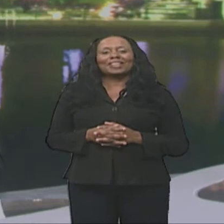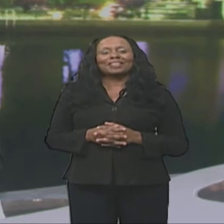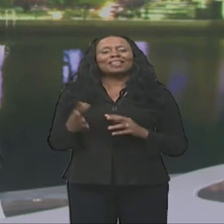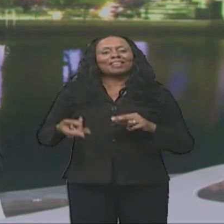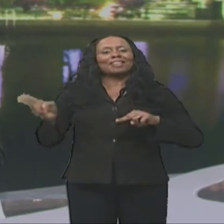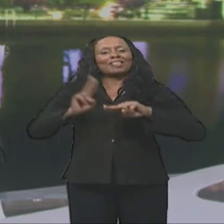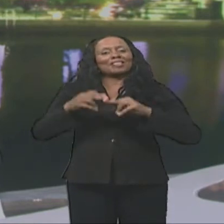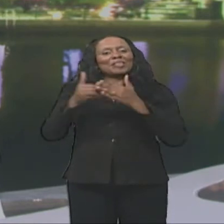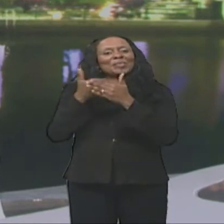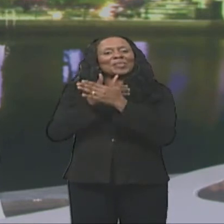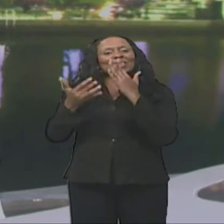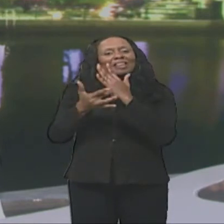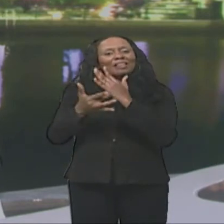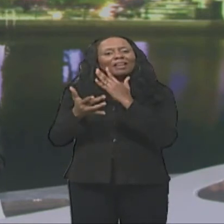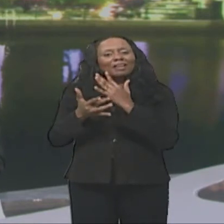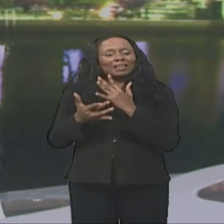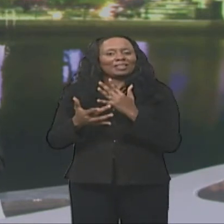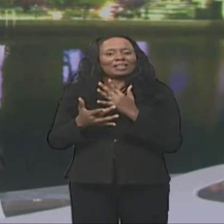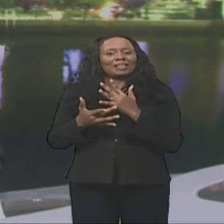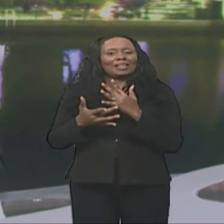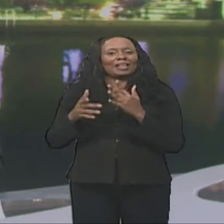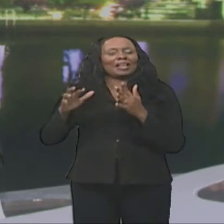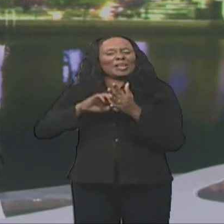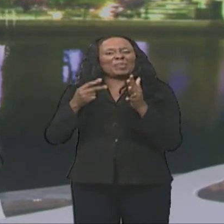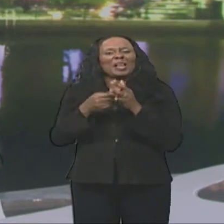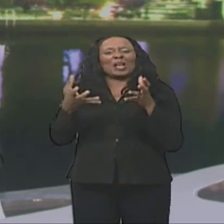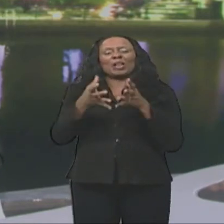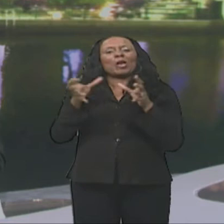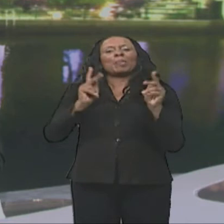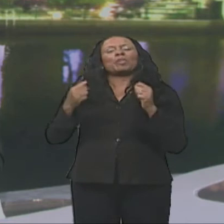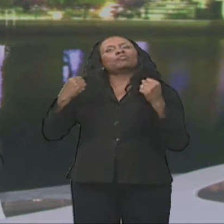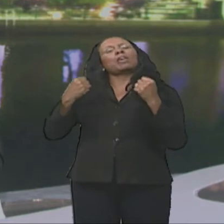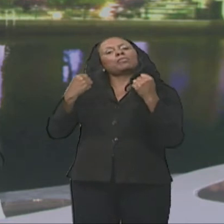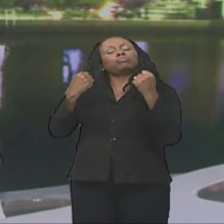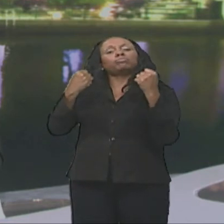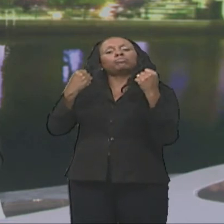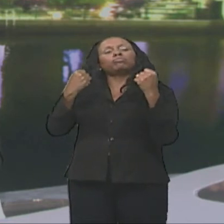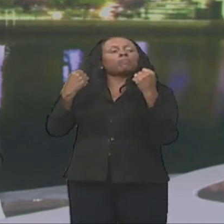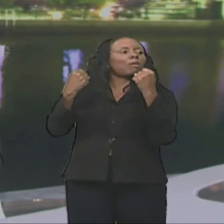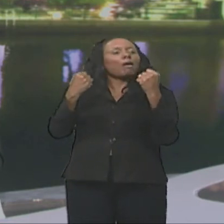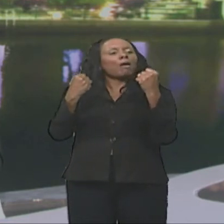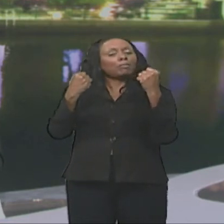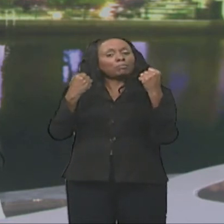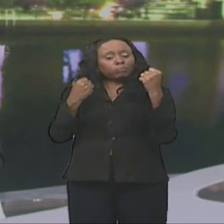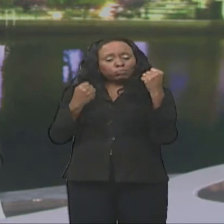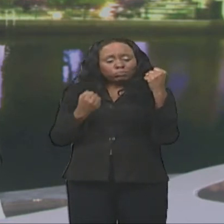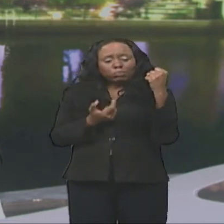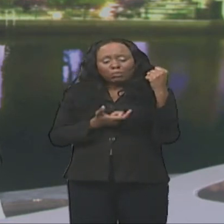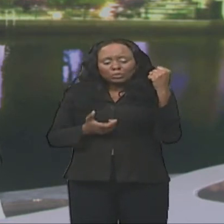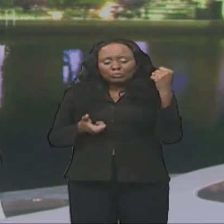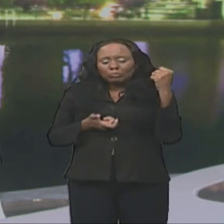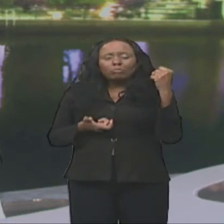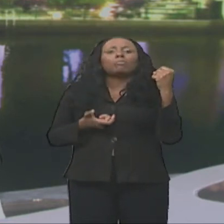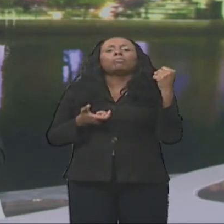rise of newer technology has brought with it an increased level of distracted driving, and the Barbados Road Safety Association